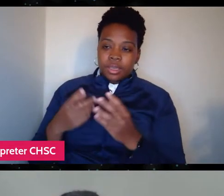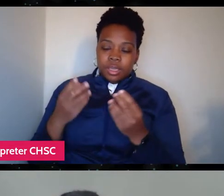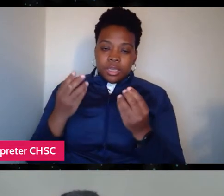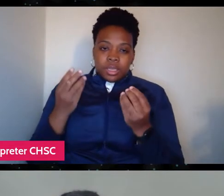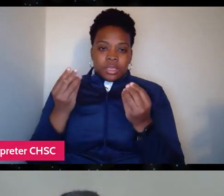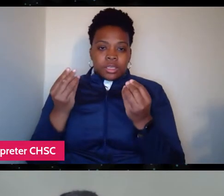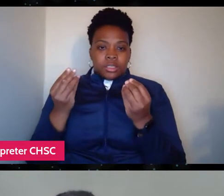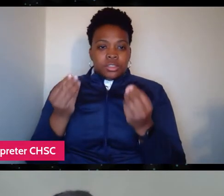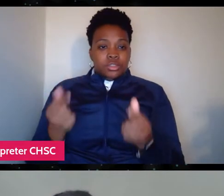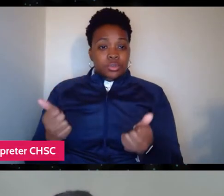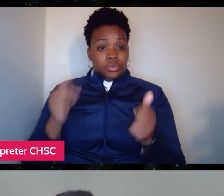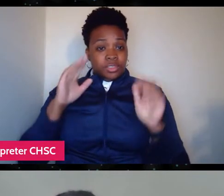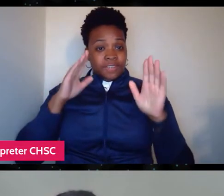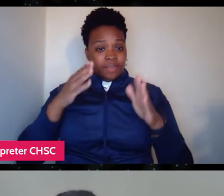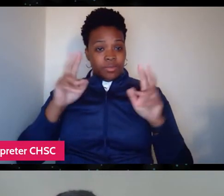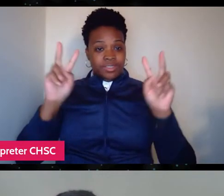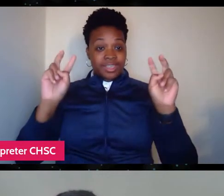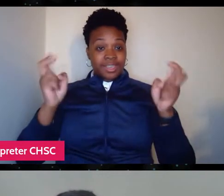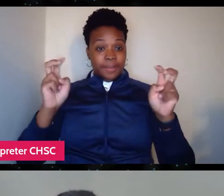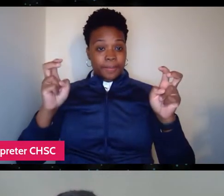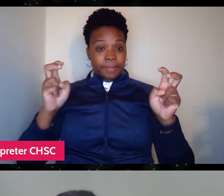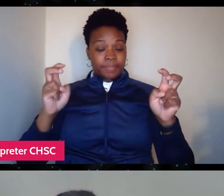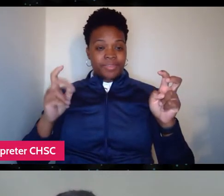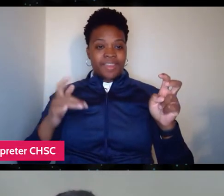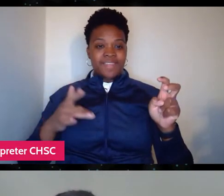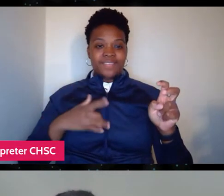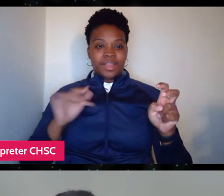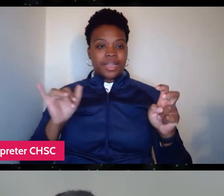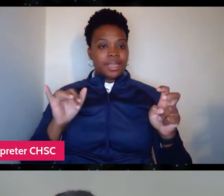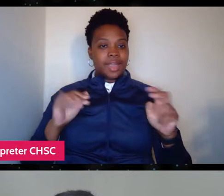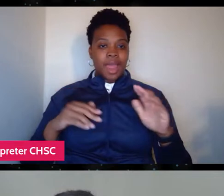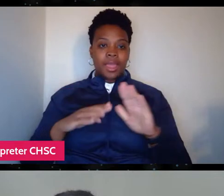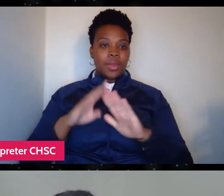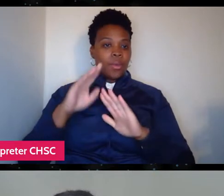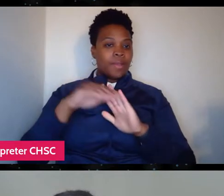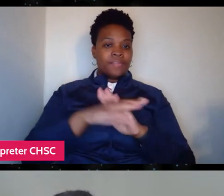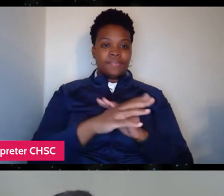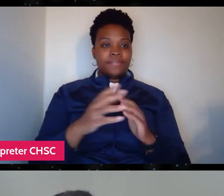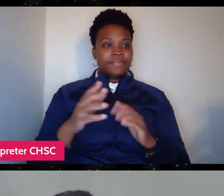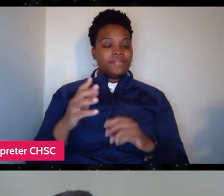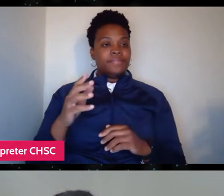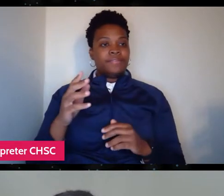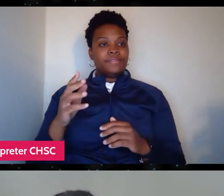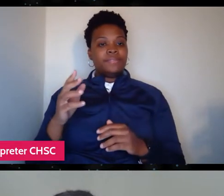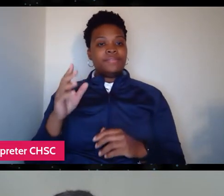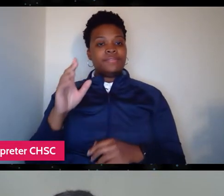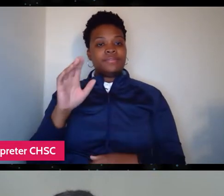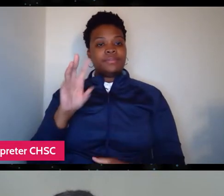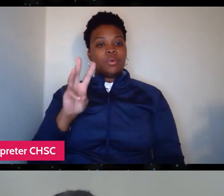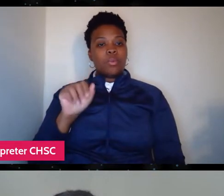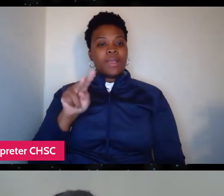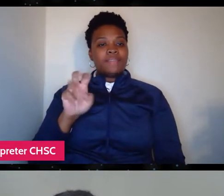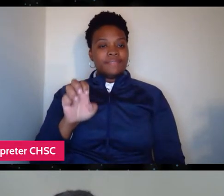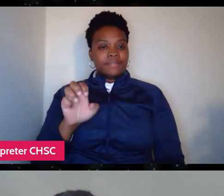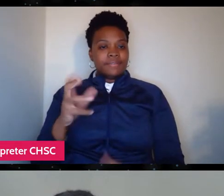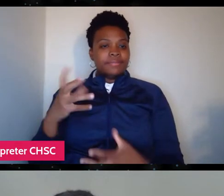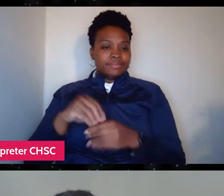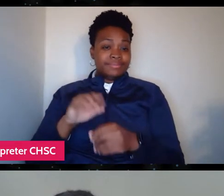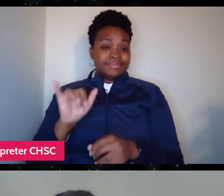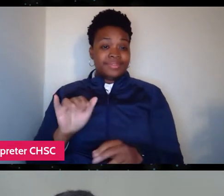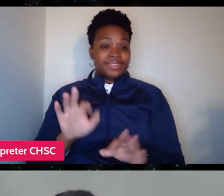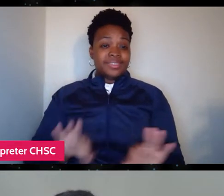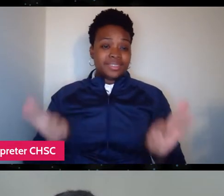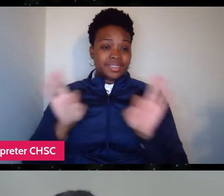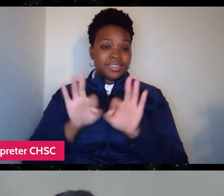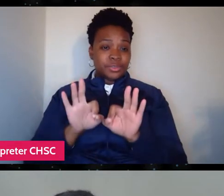Solution-focused themes. I feel that there's a wave happening right now, and this is part of that wave that is essential. We